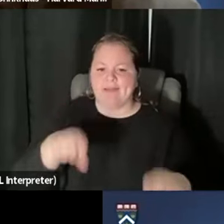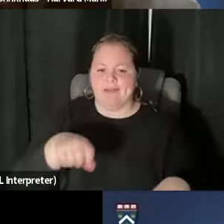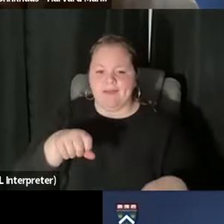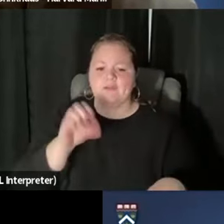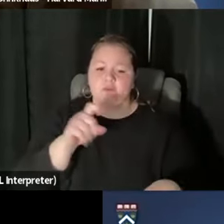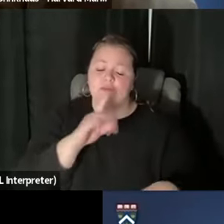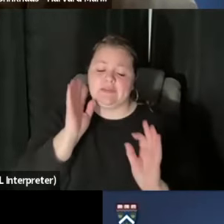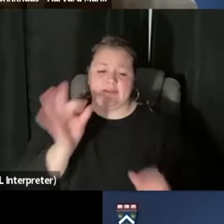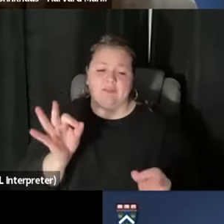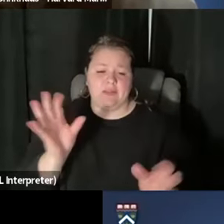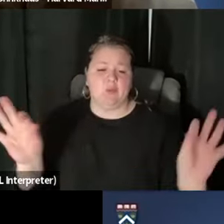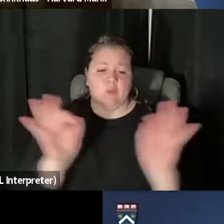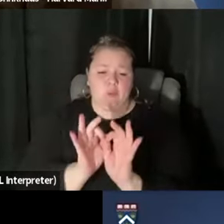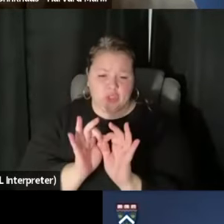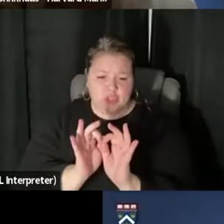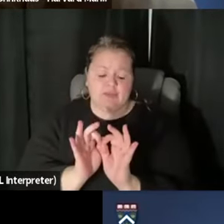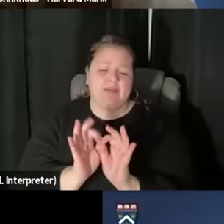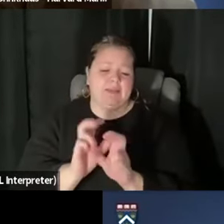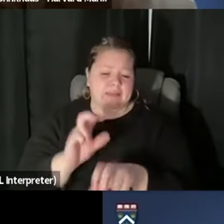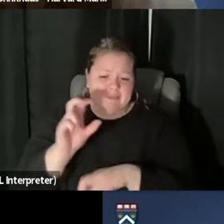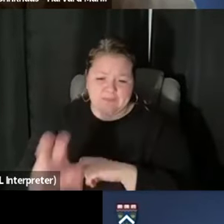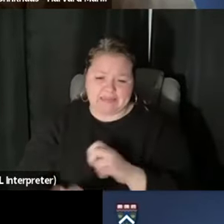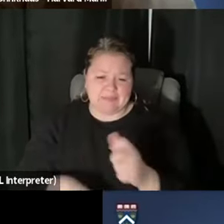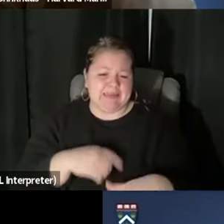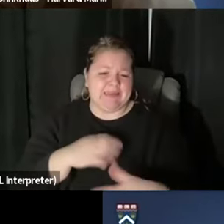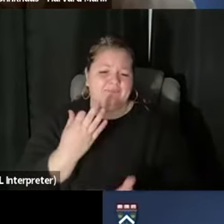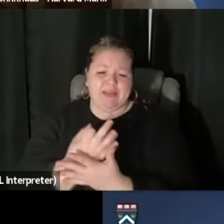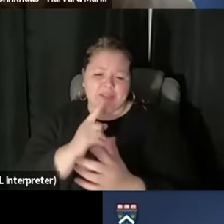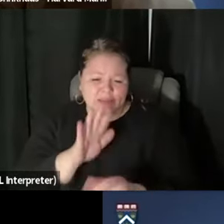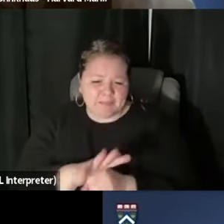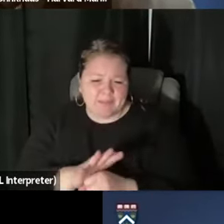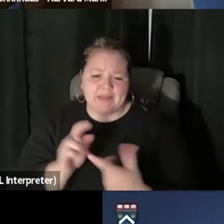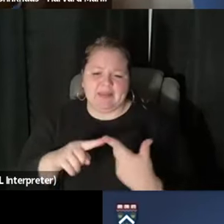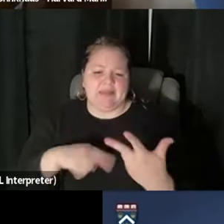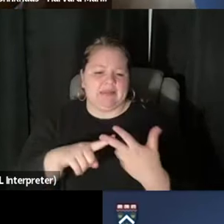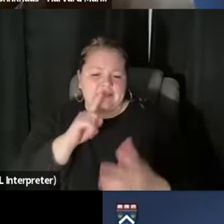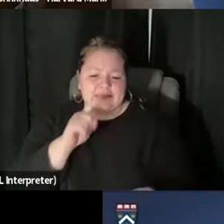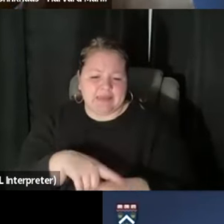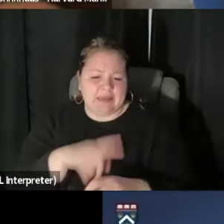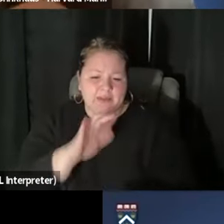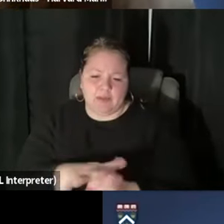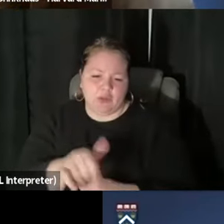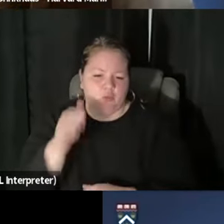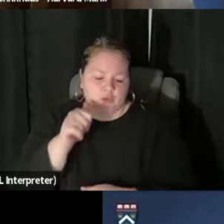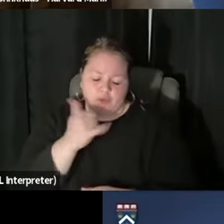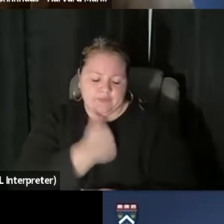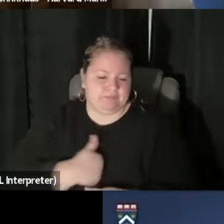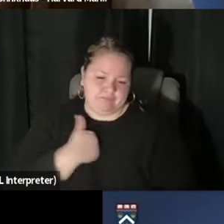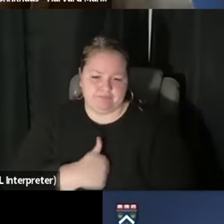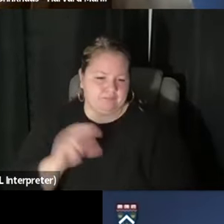worth the investment, the financial commitment, the time commitment. You won't regret it. Definitely not. Thank you, Frank. Next